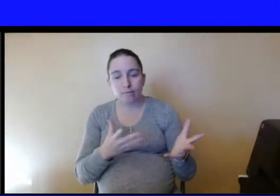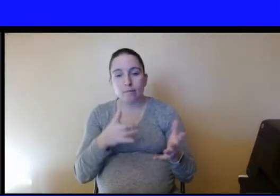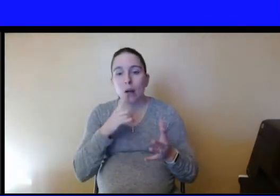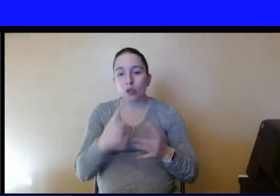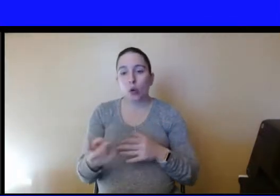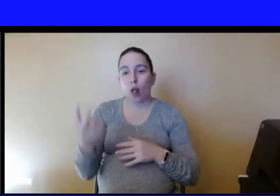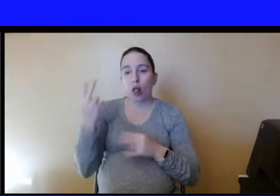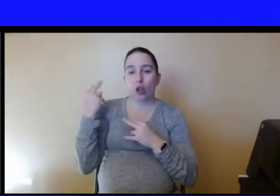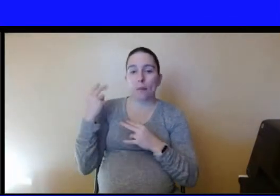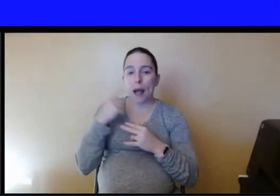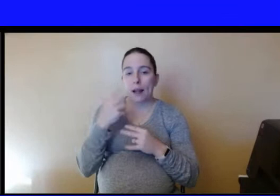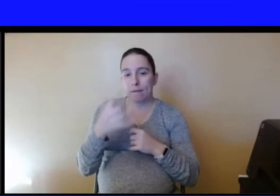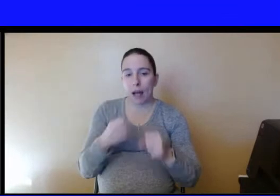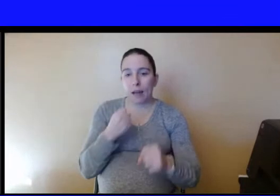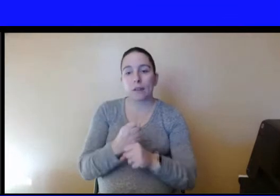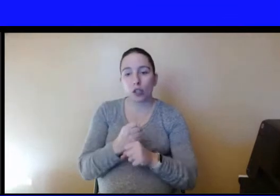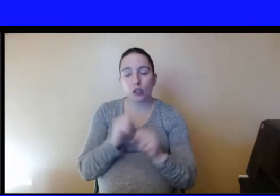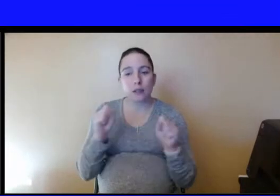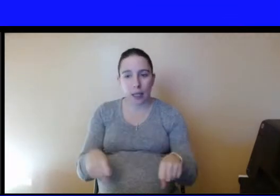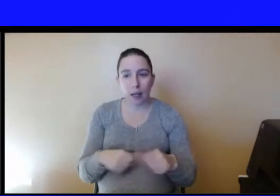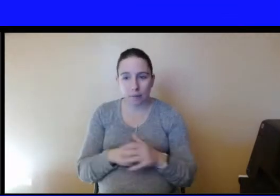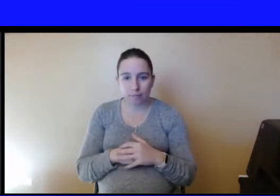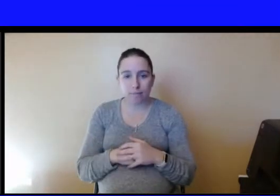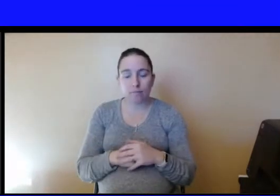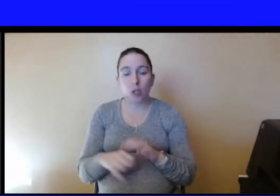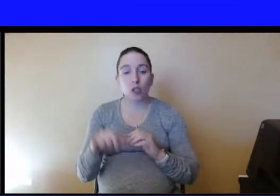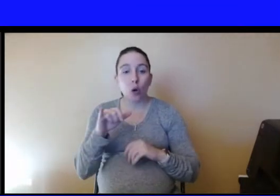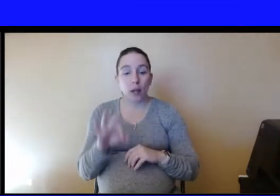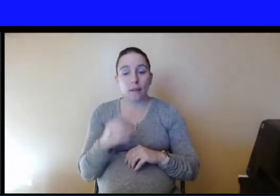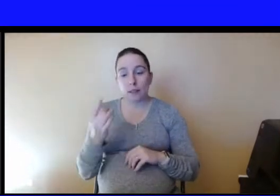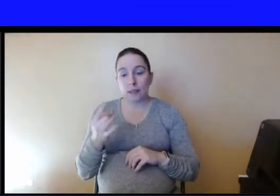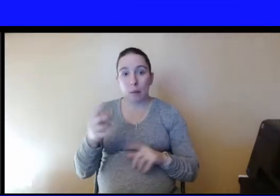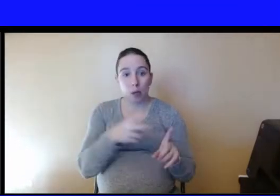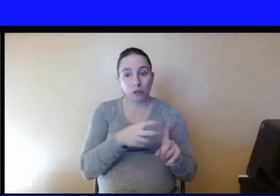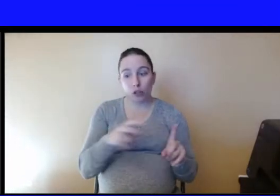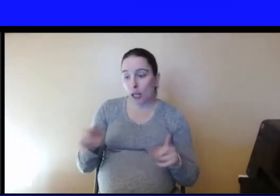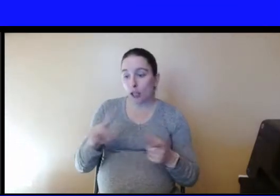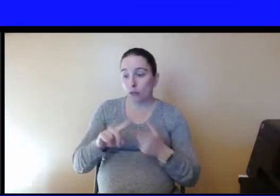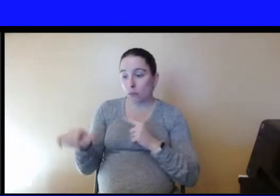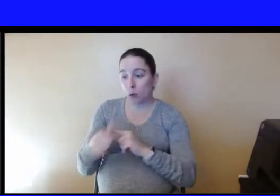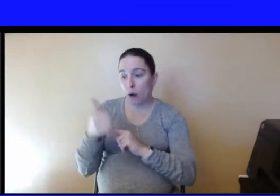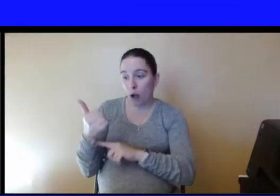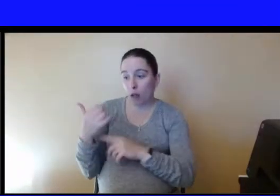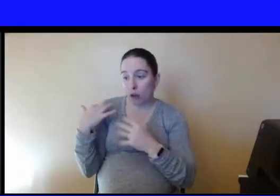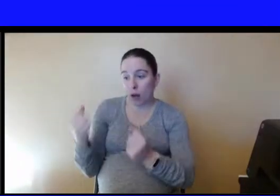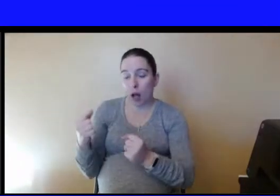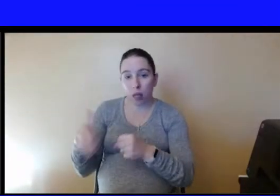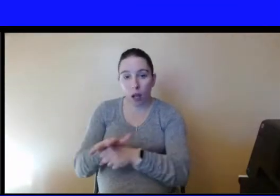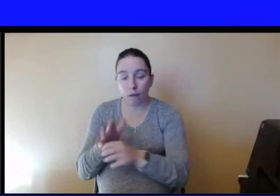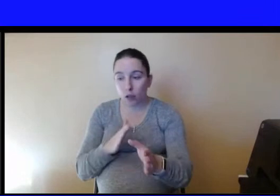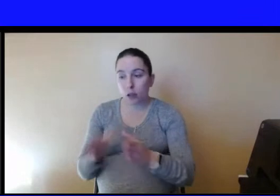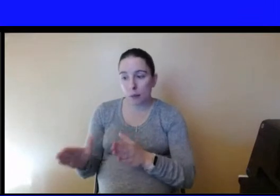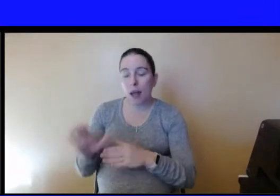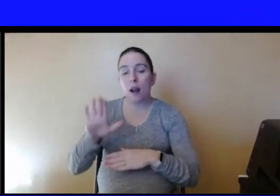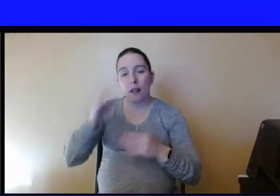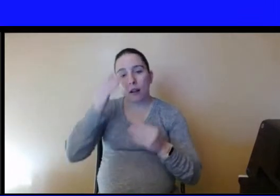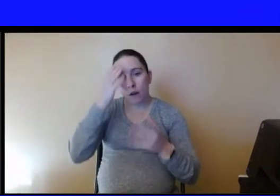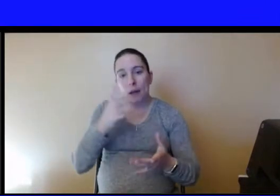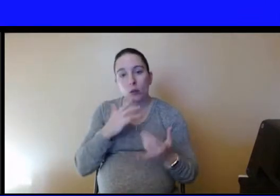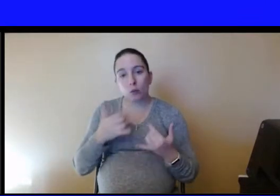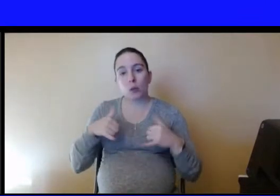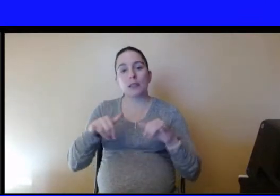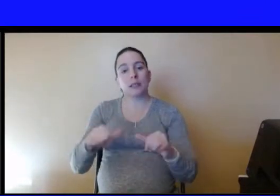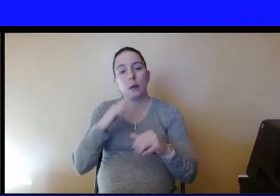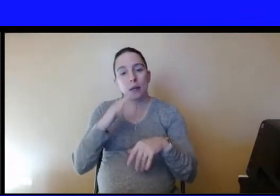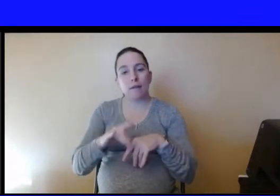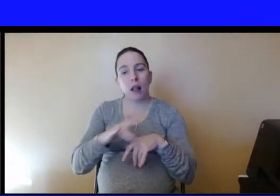are doing well. We saw some losses in the commercial lines of business, specifically in